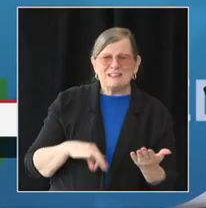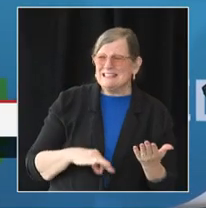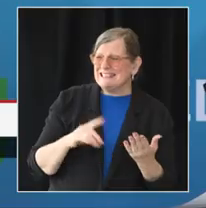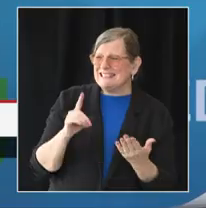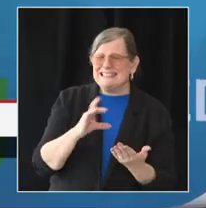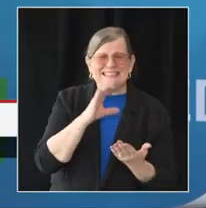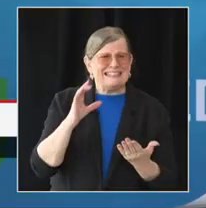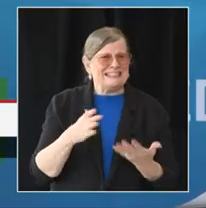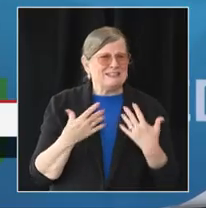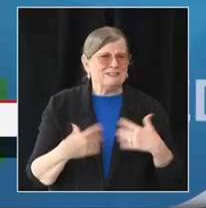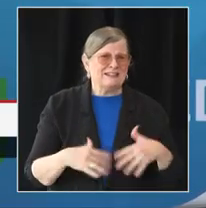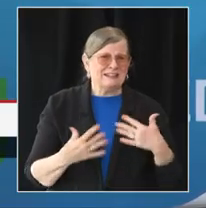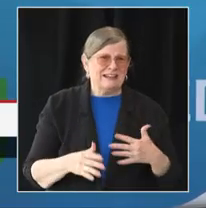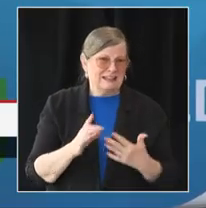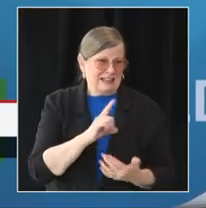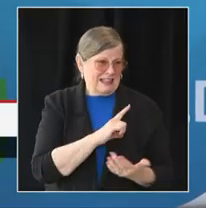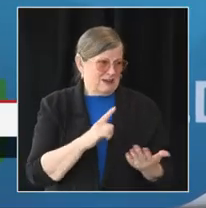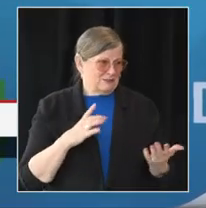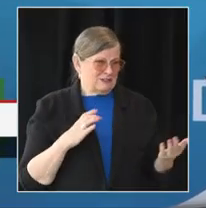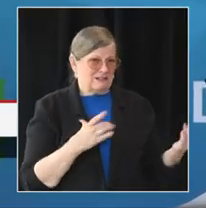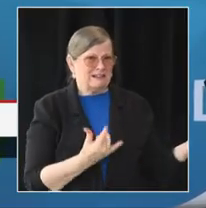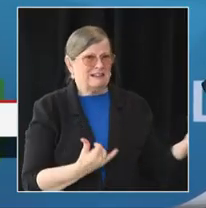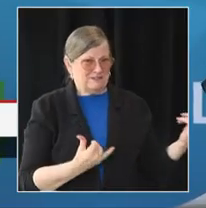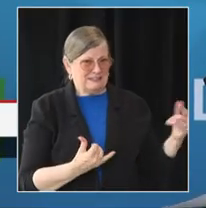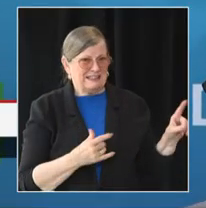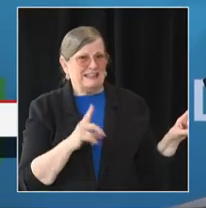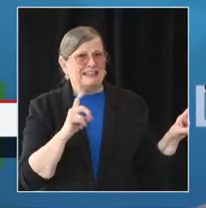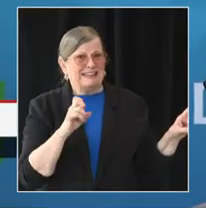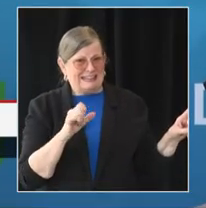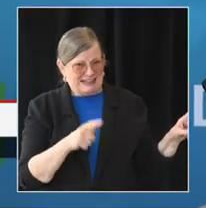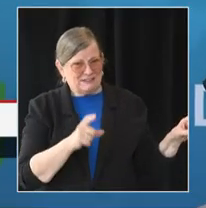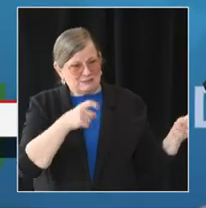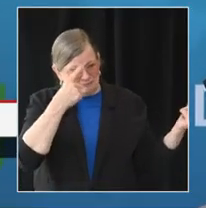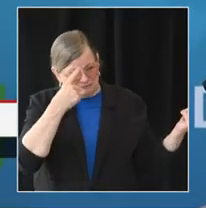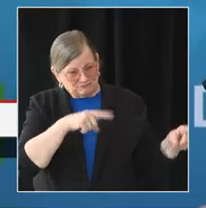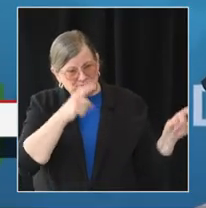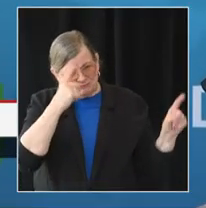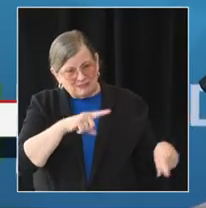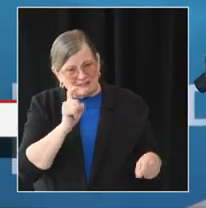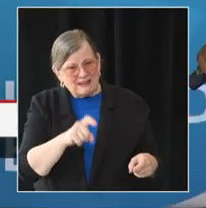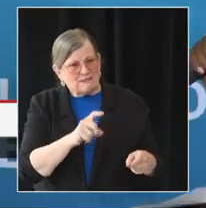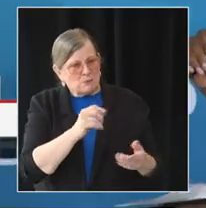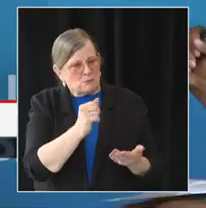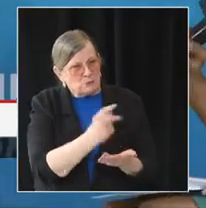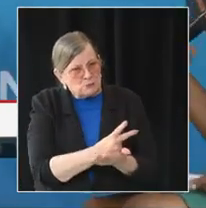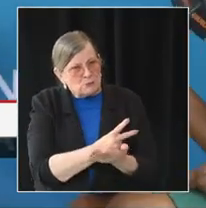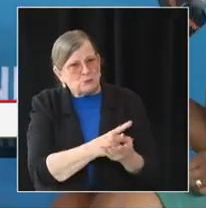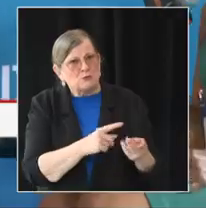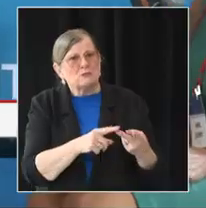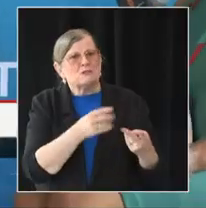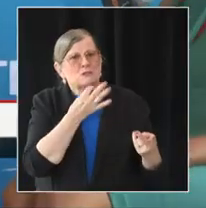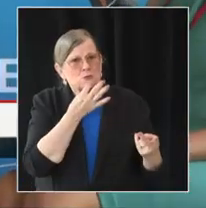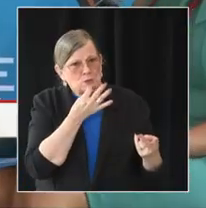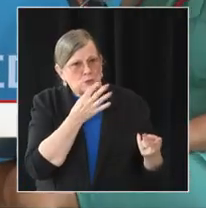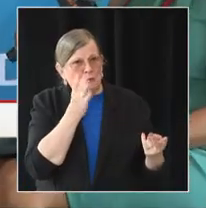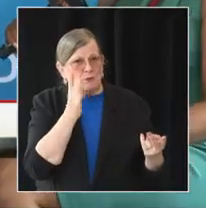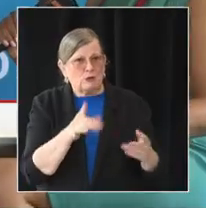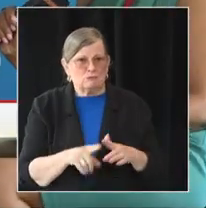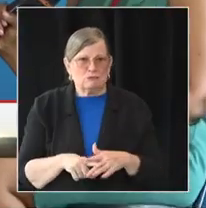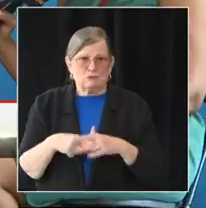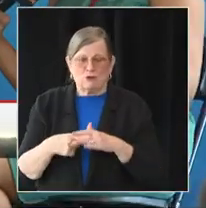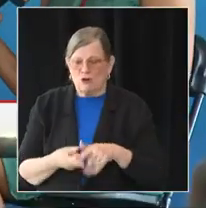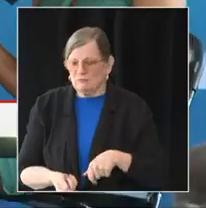and do it quickly so the team can get some planning and a shovel in the ground. I read that they're having